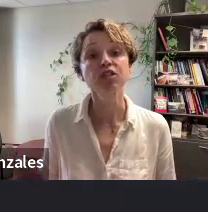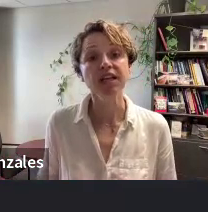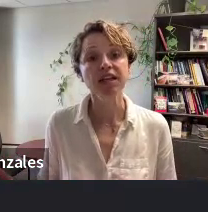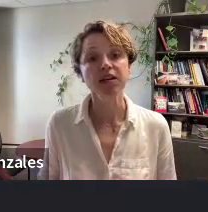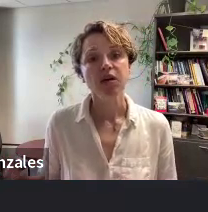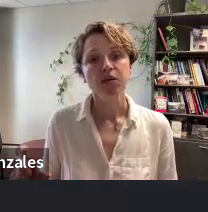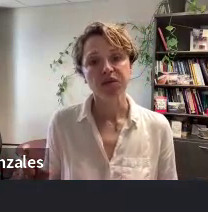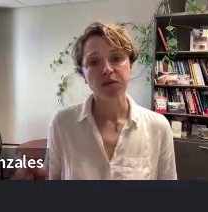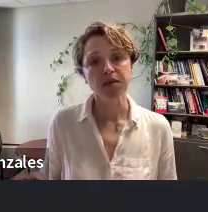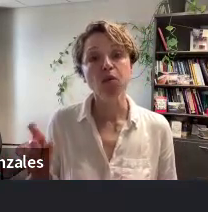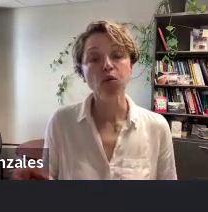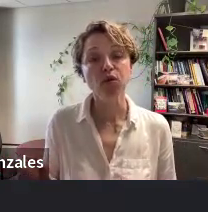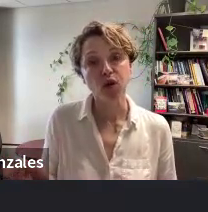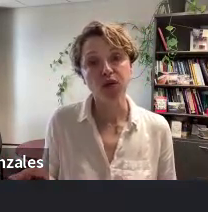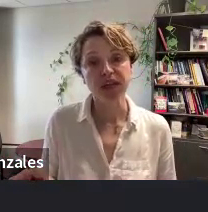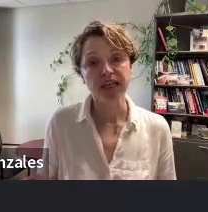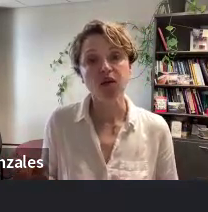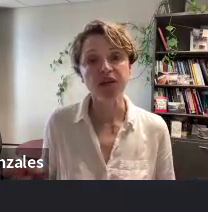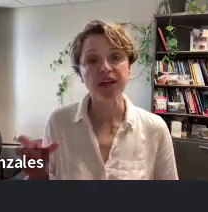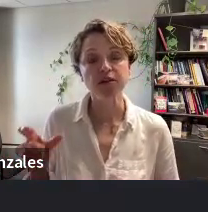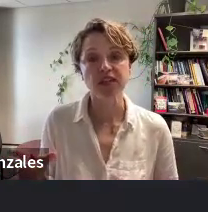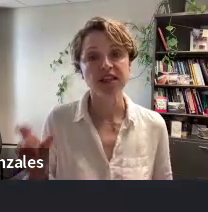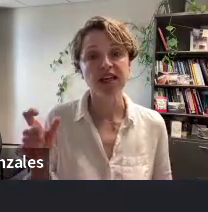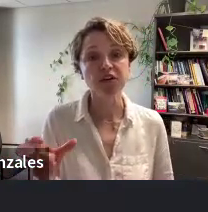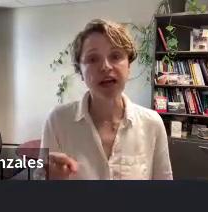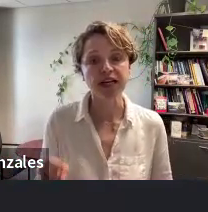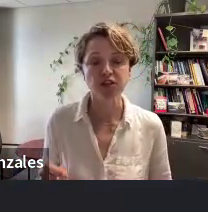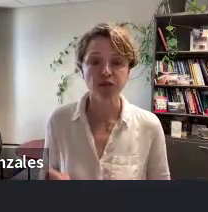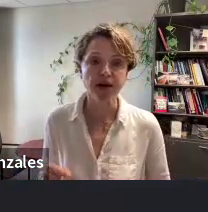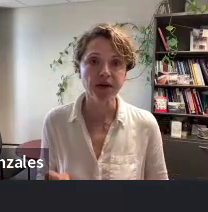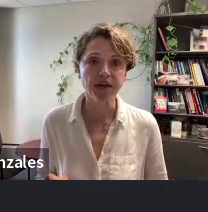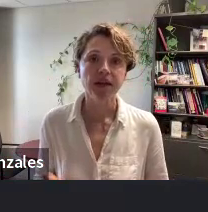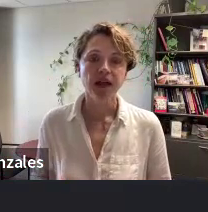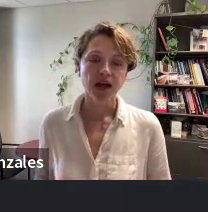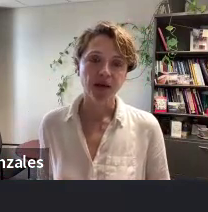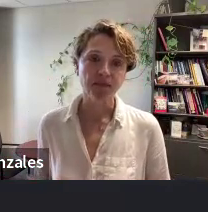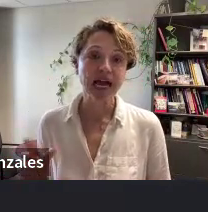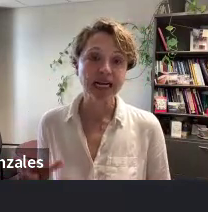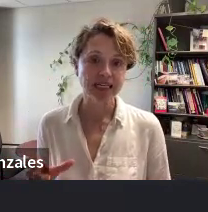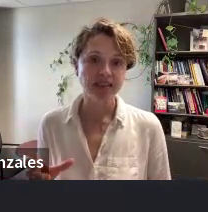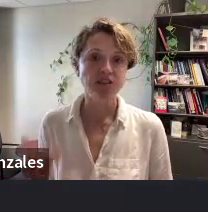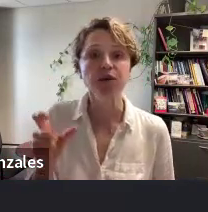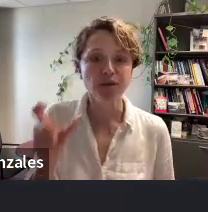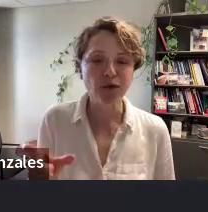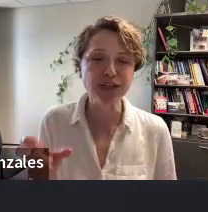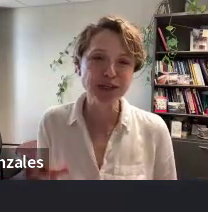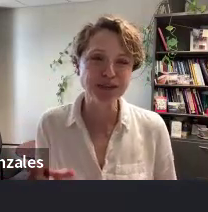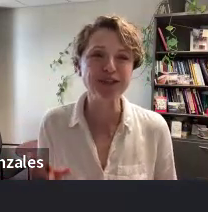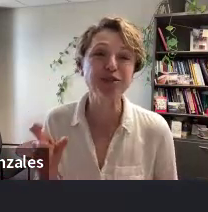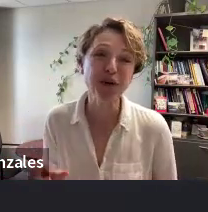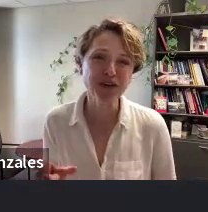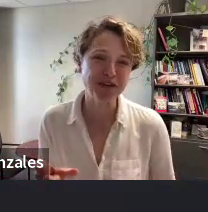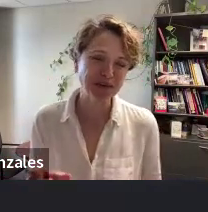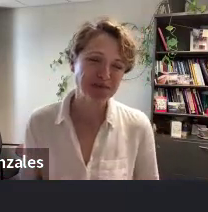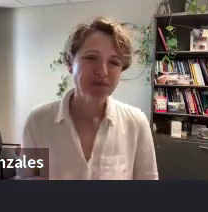all associated with being mobile only using the internet as your primary access, only